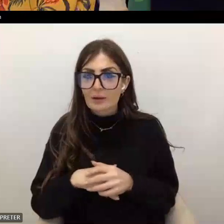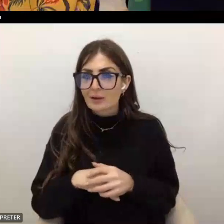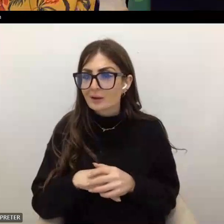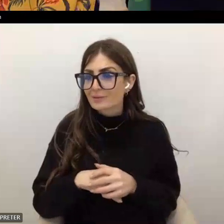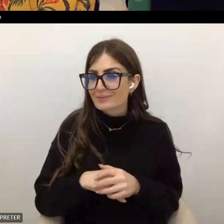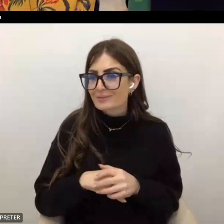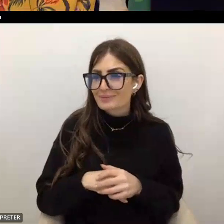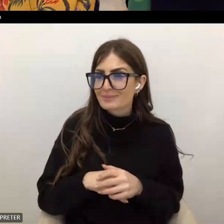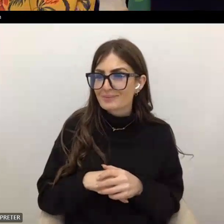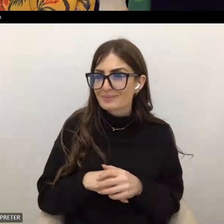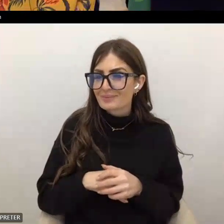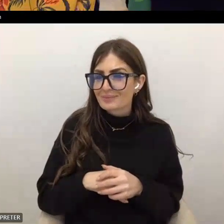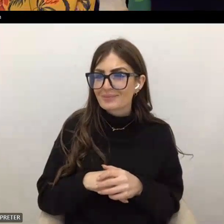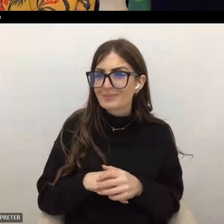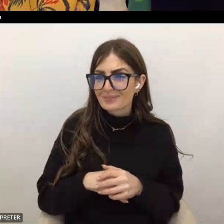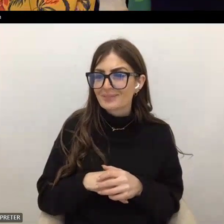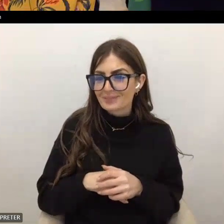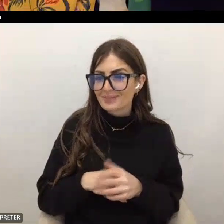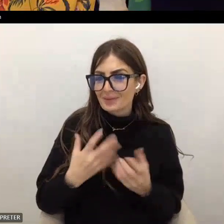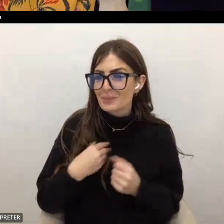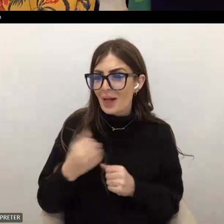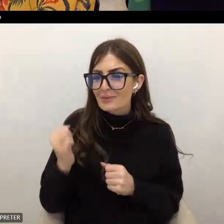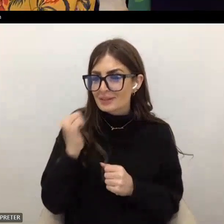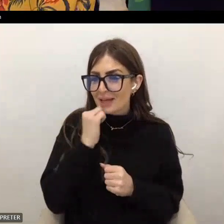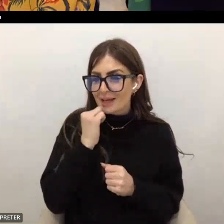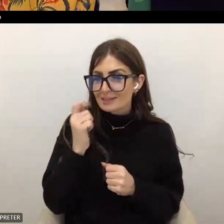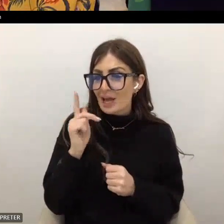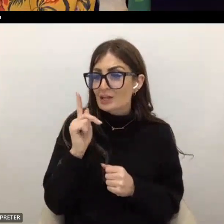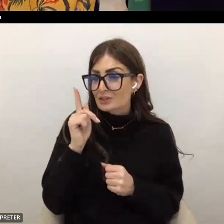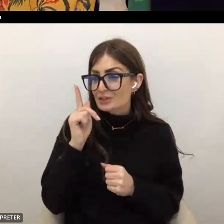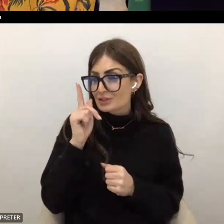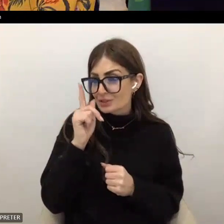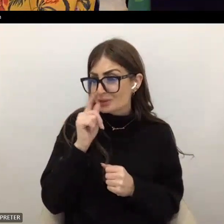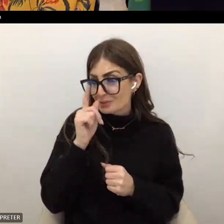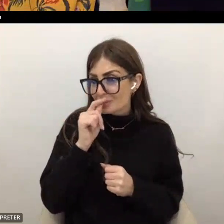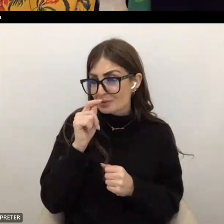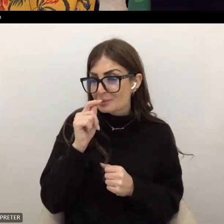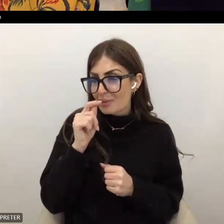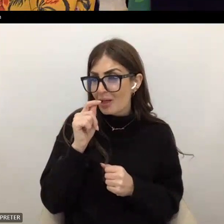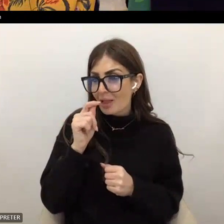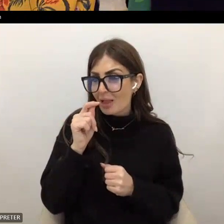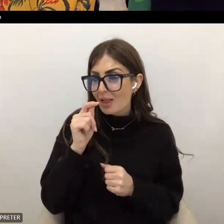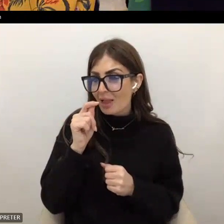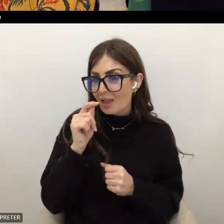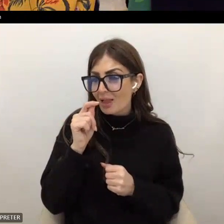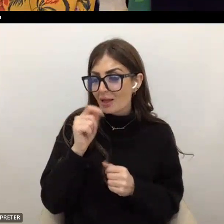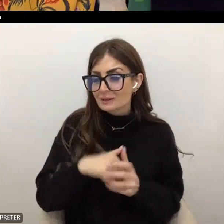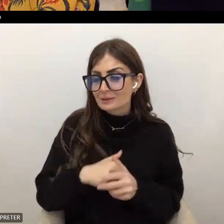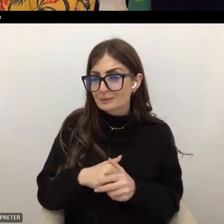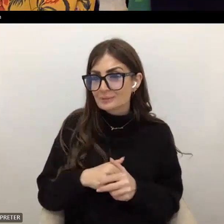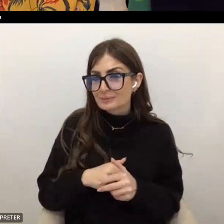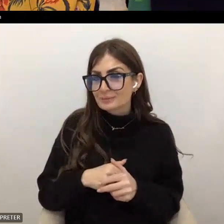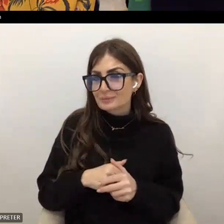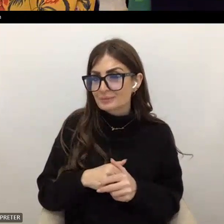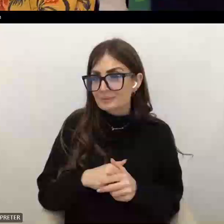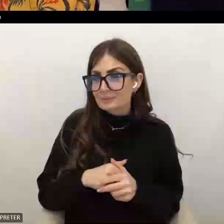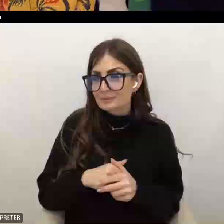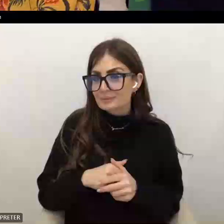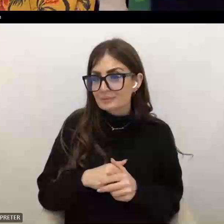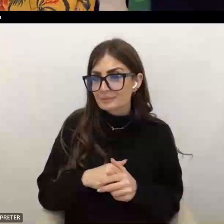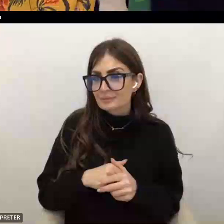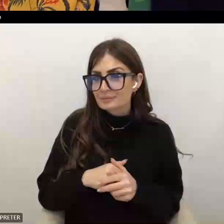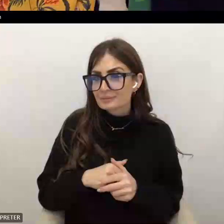We will have we'll have the dates up as soon as we can, but the parameters that we're giving you